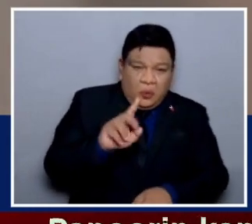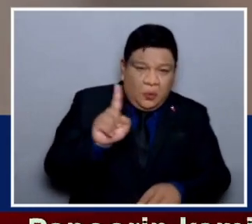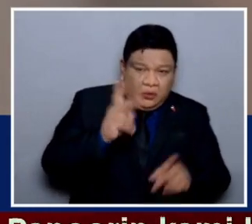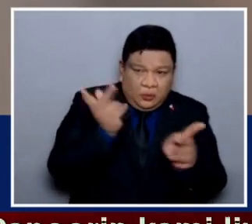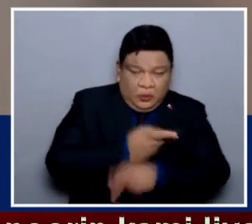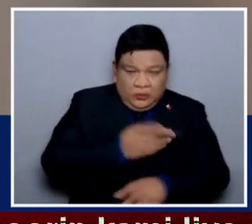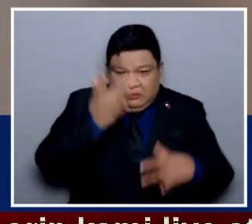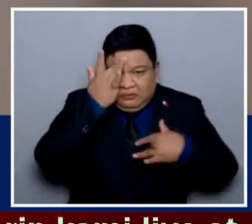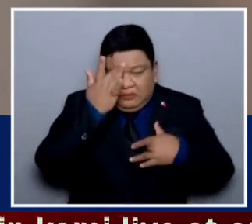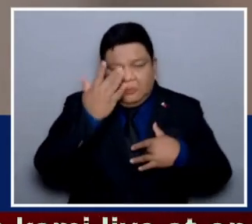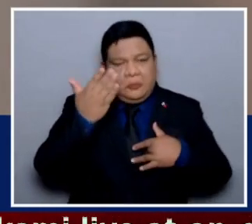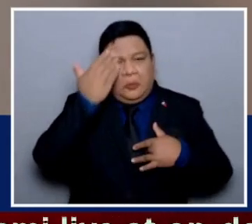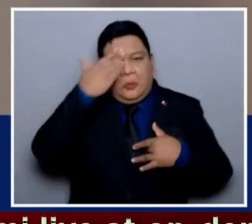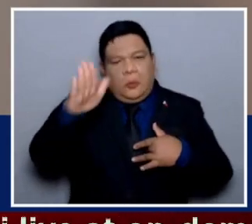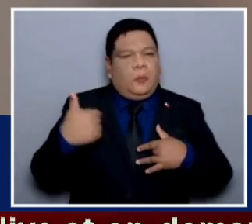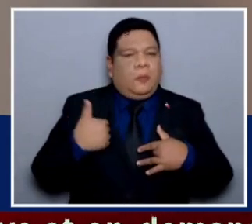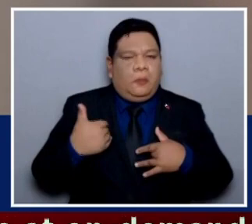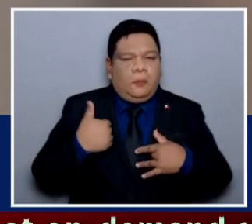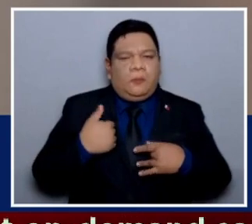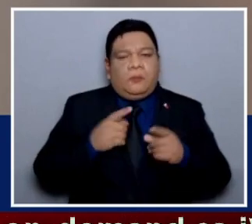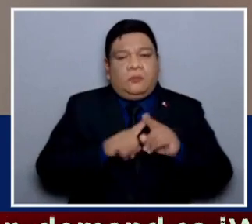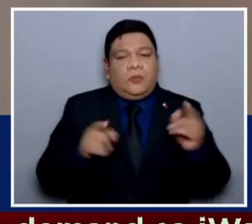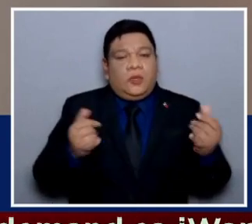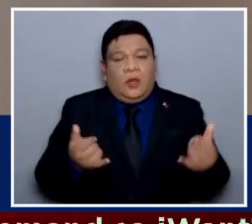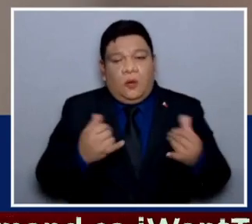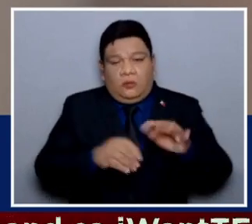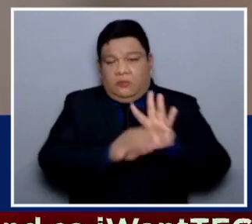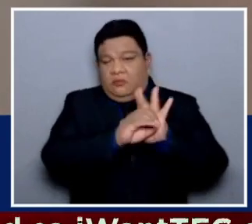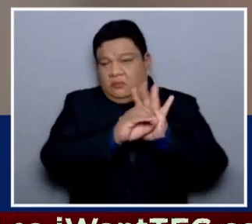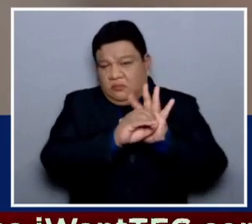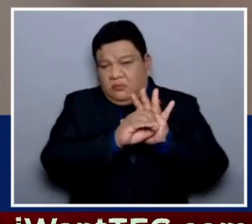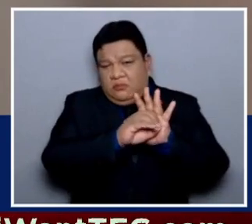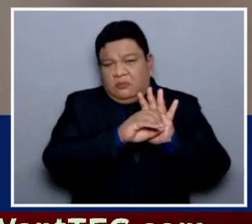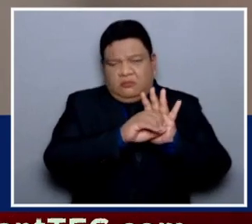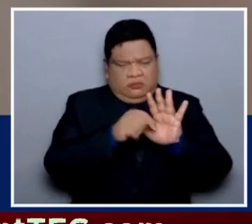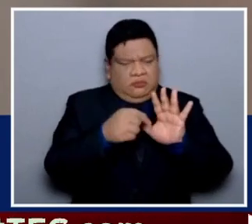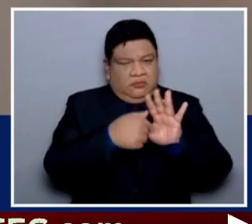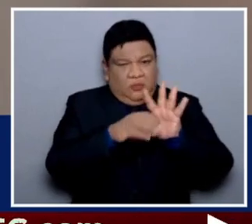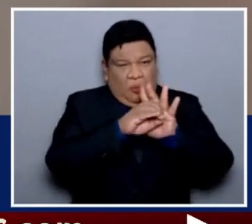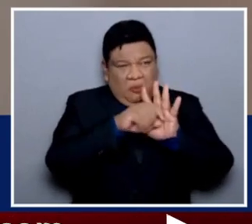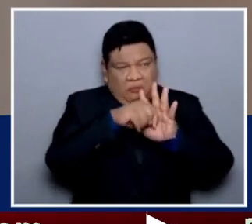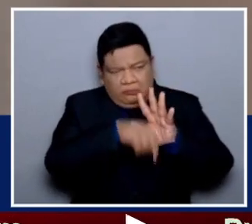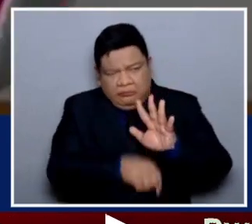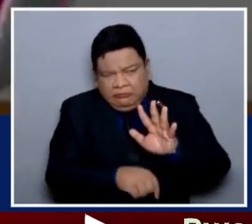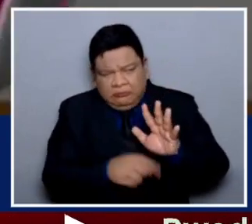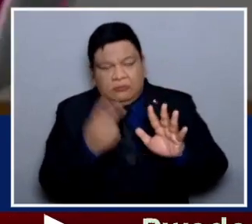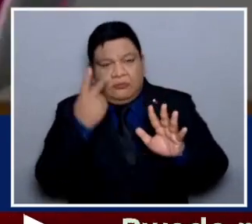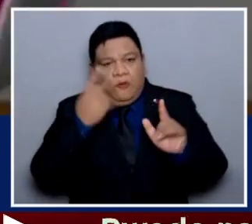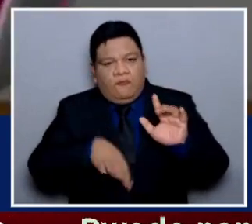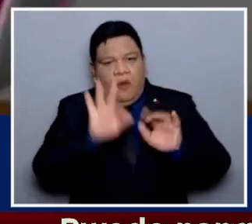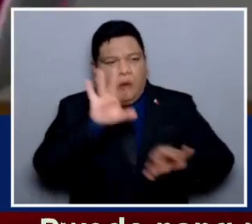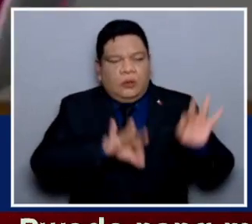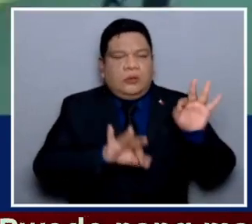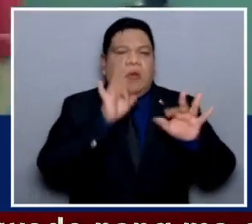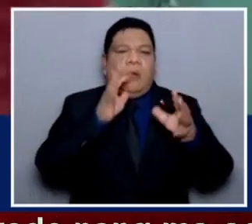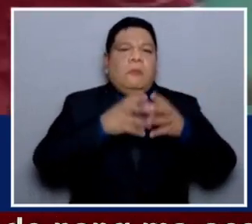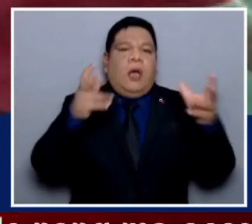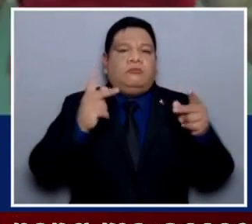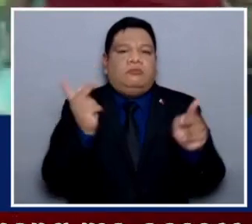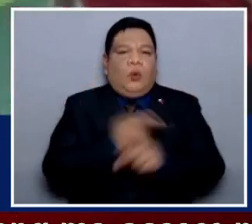that. Luckily, the other subvariants of Omicron have not proven to be more severe. They've all been more or less like the original